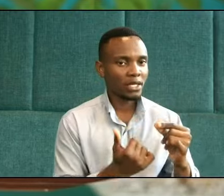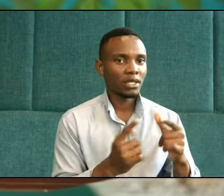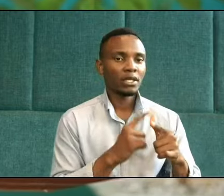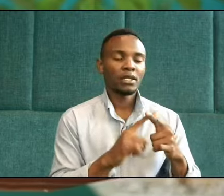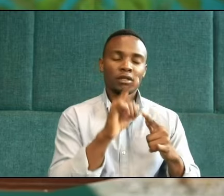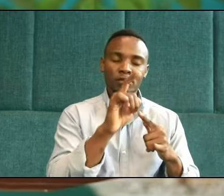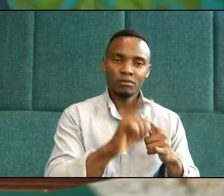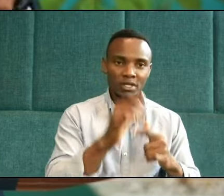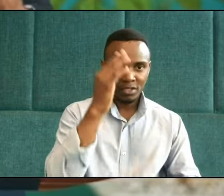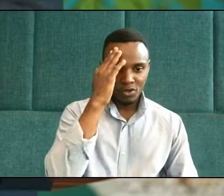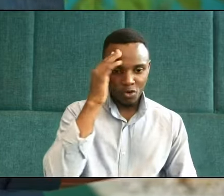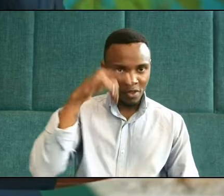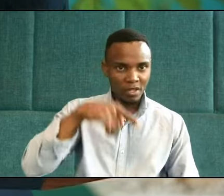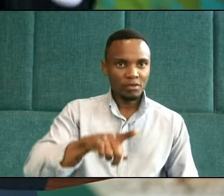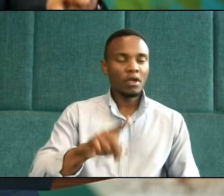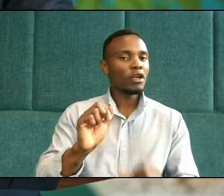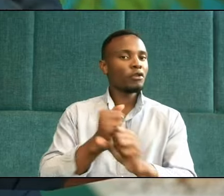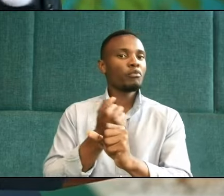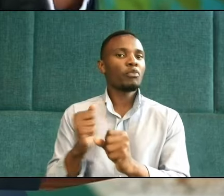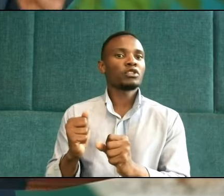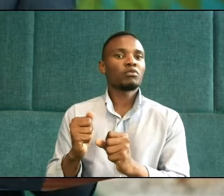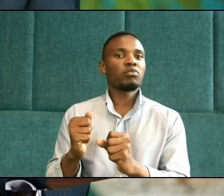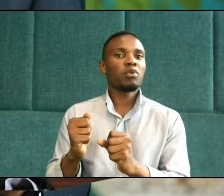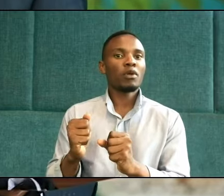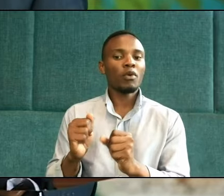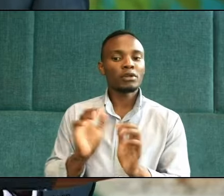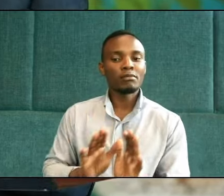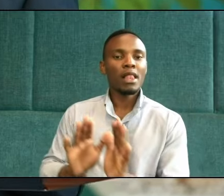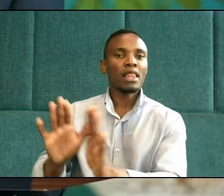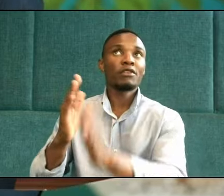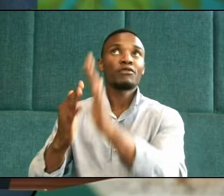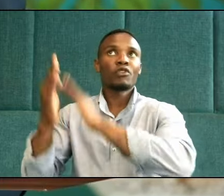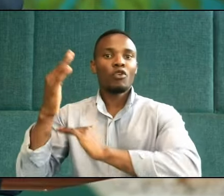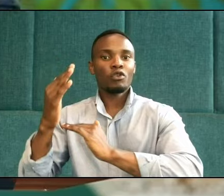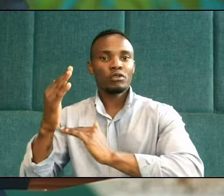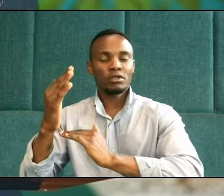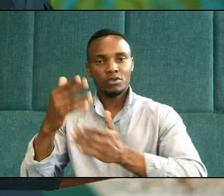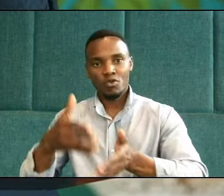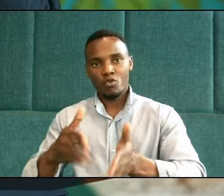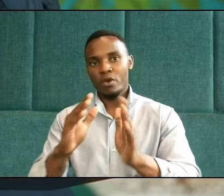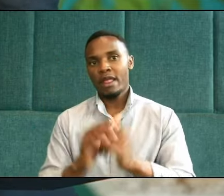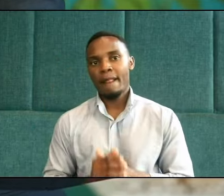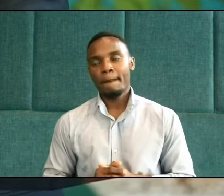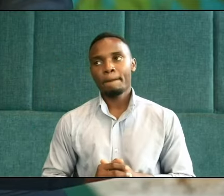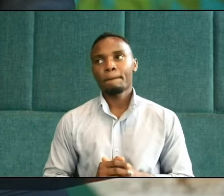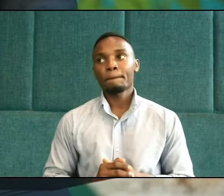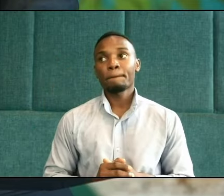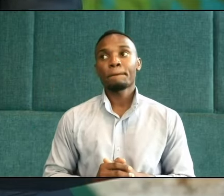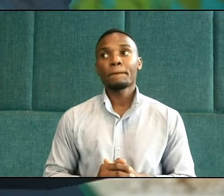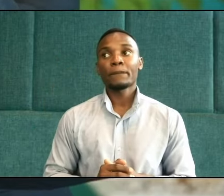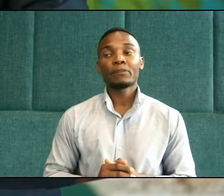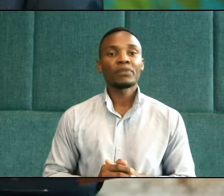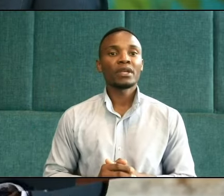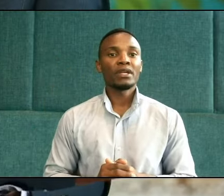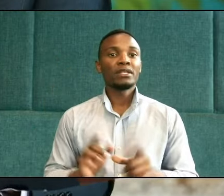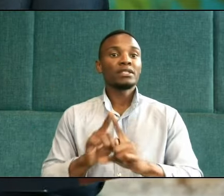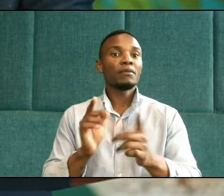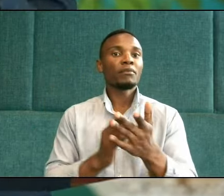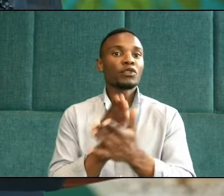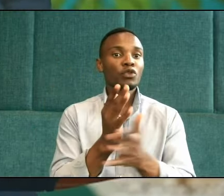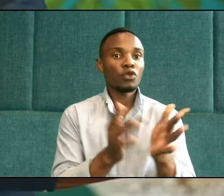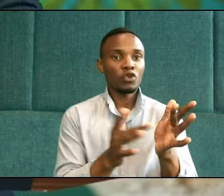they live the way, God knows more about that. And therefore, in his life, we are